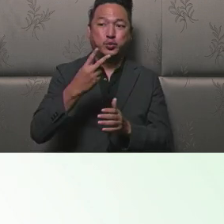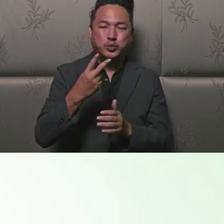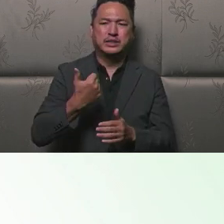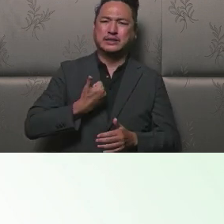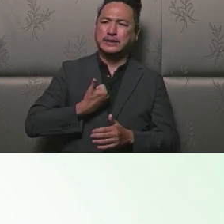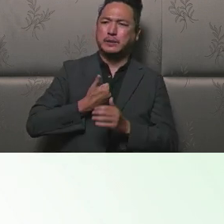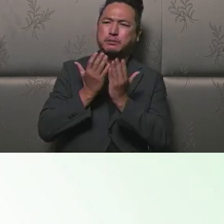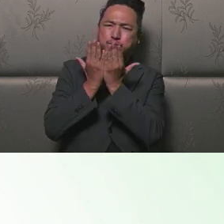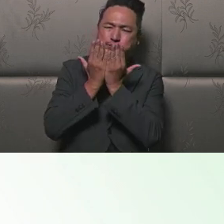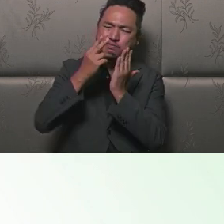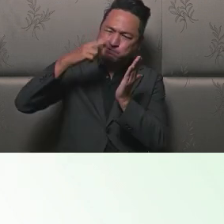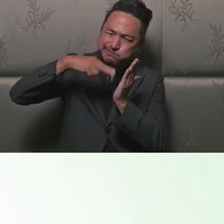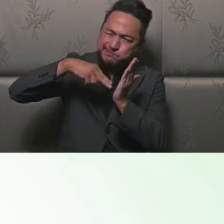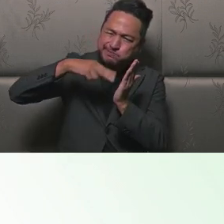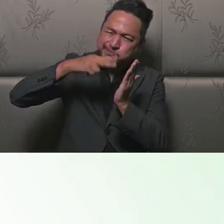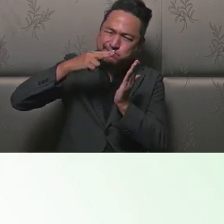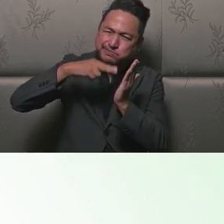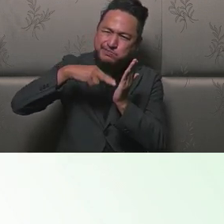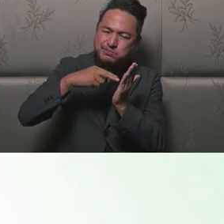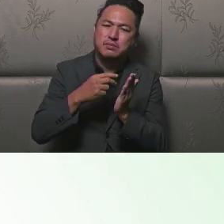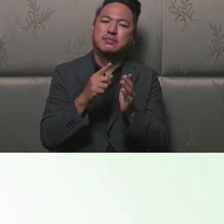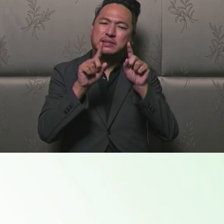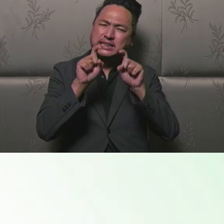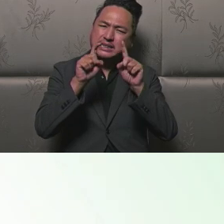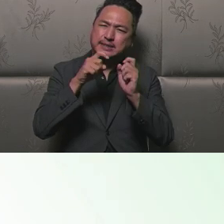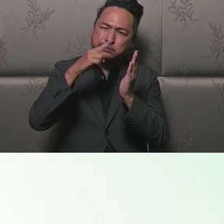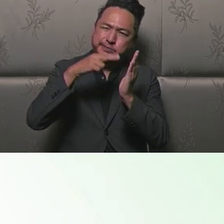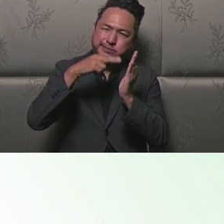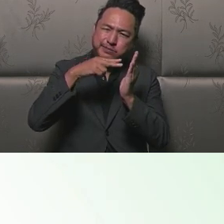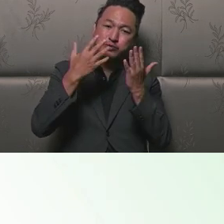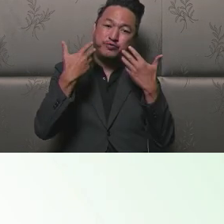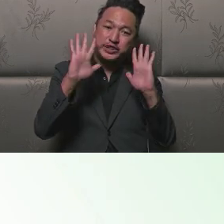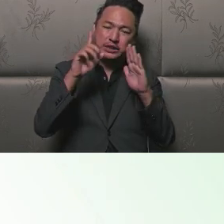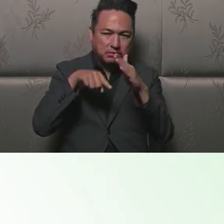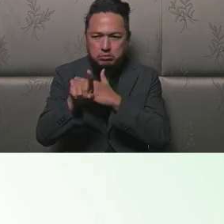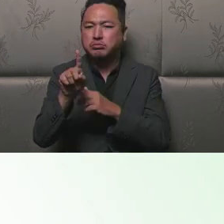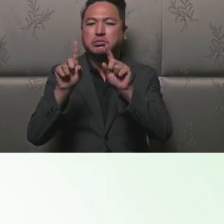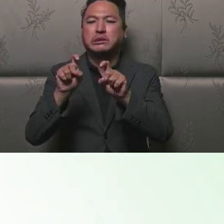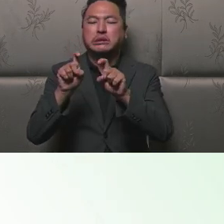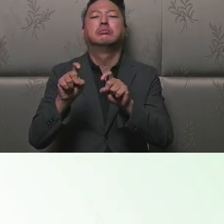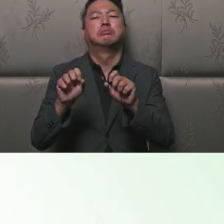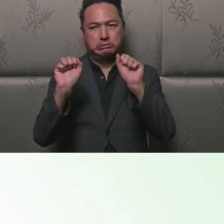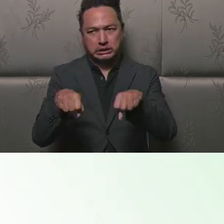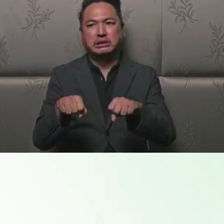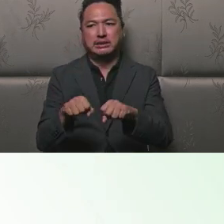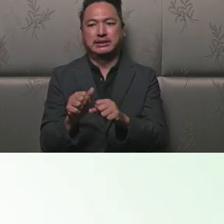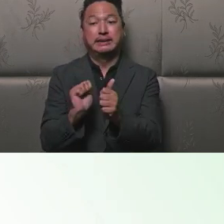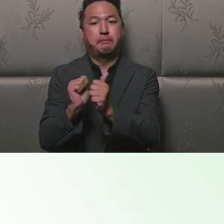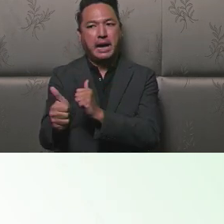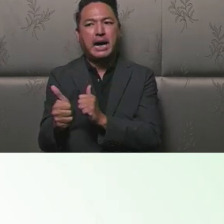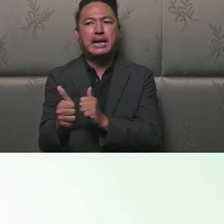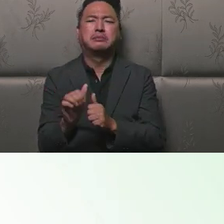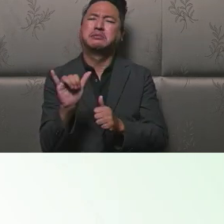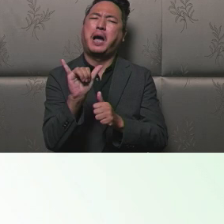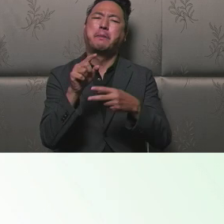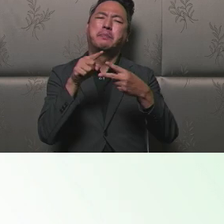a series of exams, they can be awarded with either bachelor's or associate